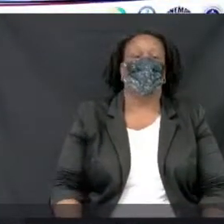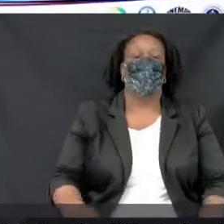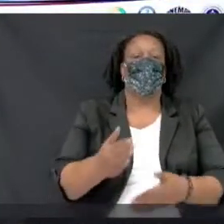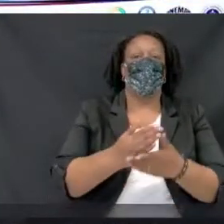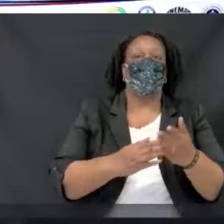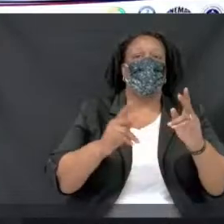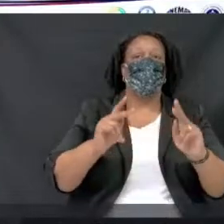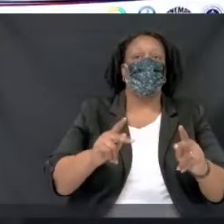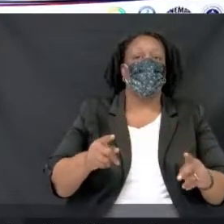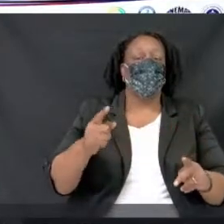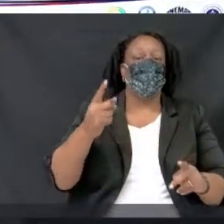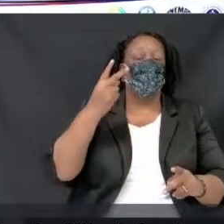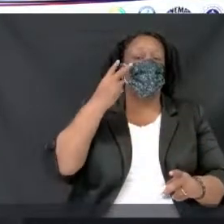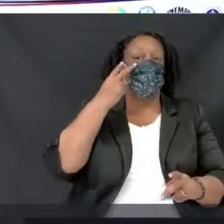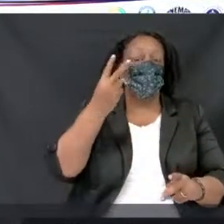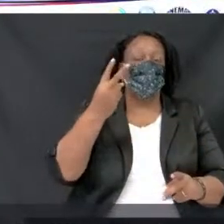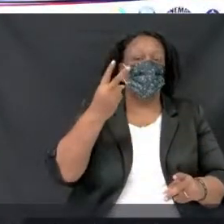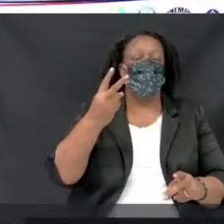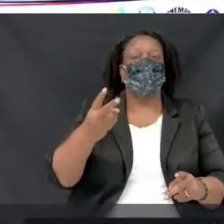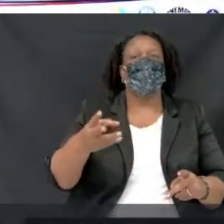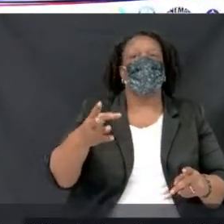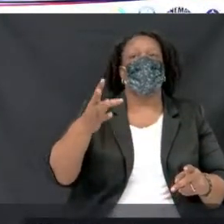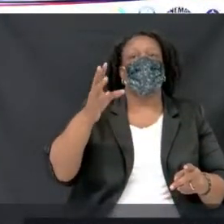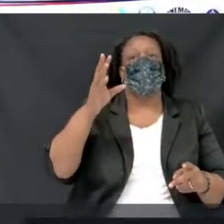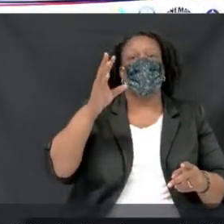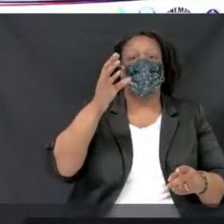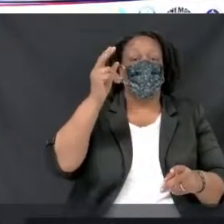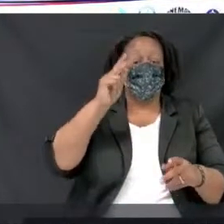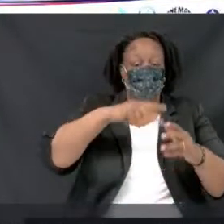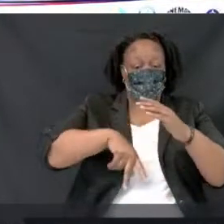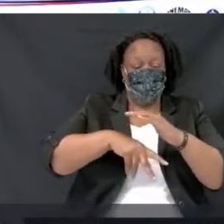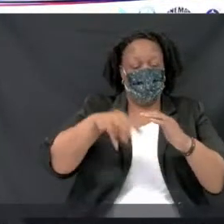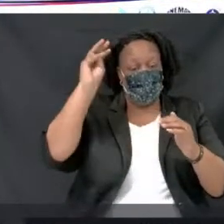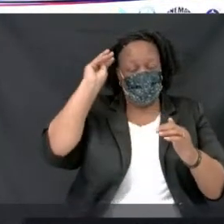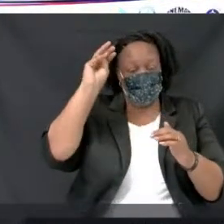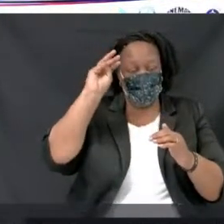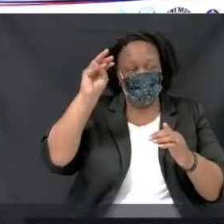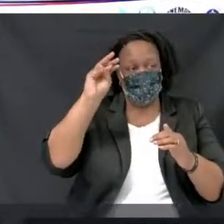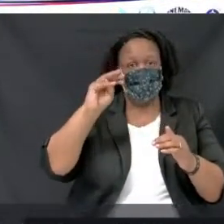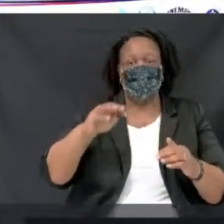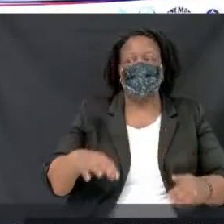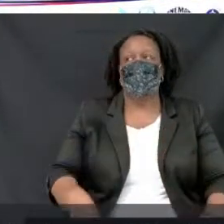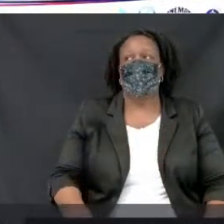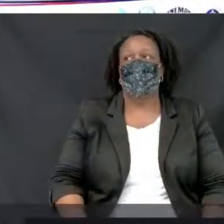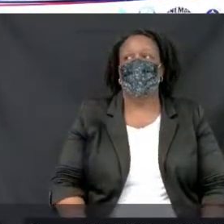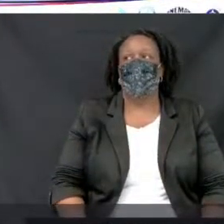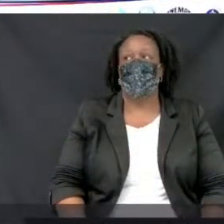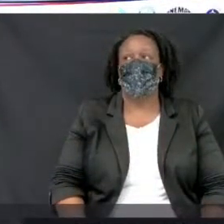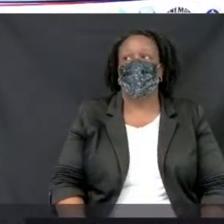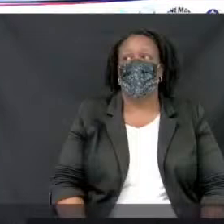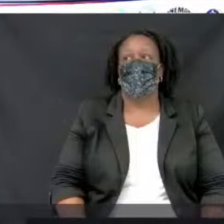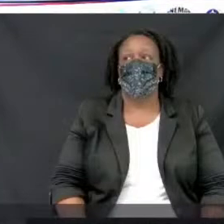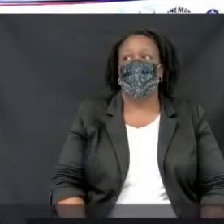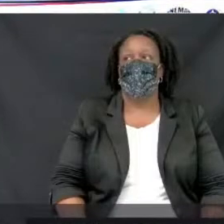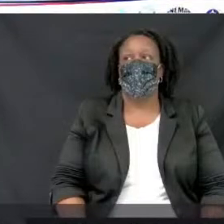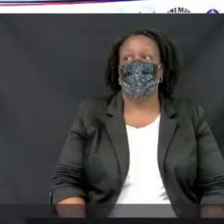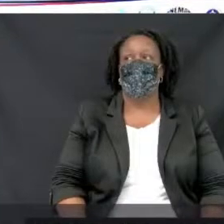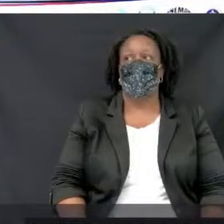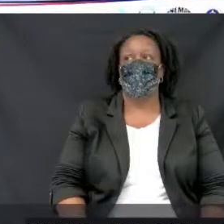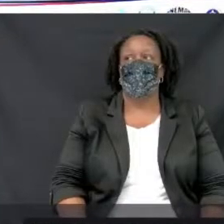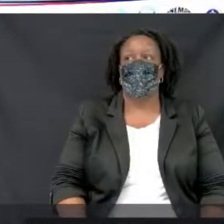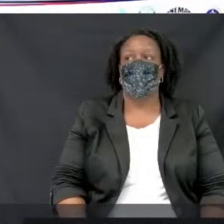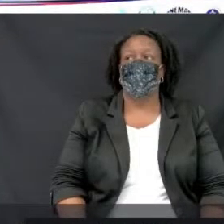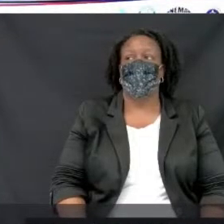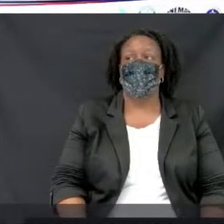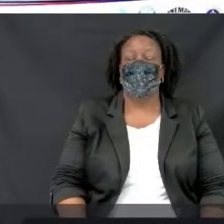yesterday in his Leadership Matters program, made reference to the land and go. And what do we mean by the land and